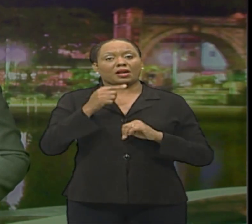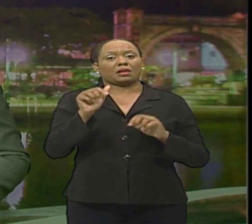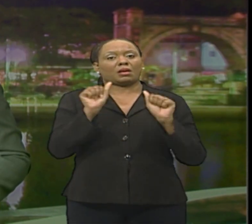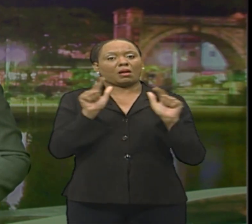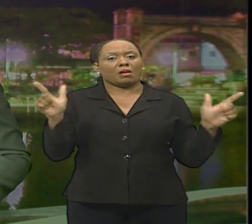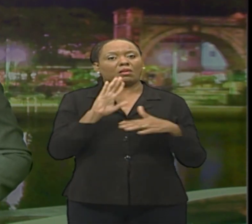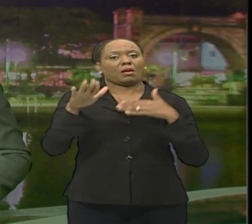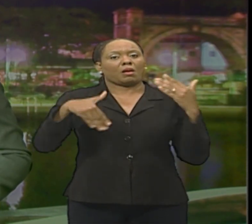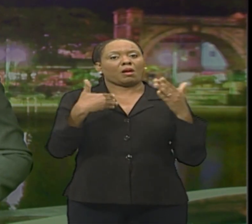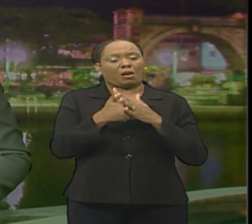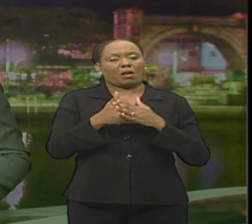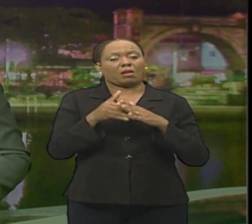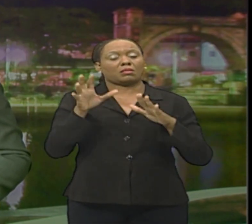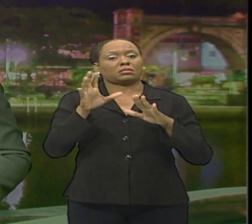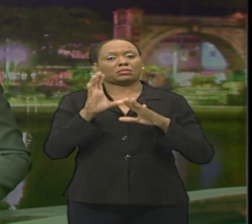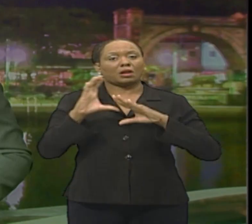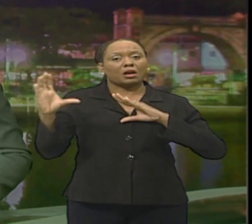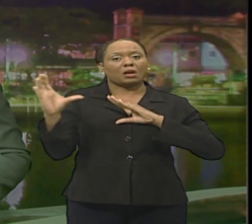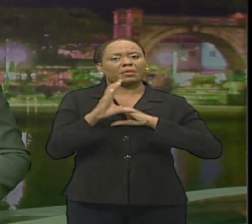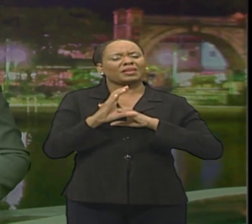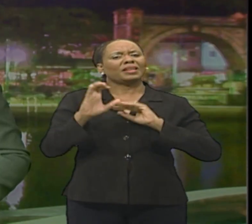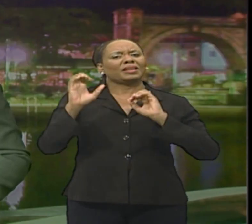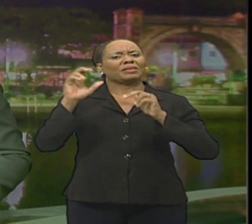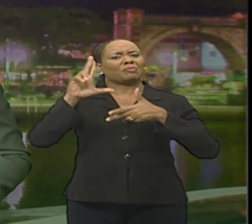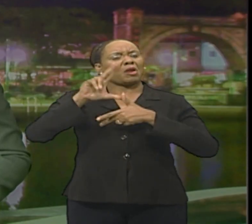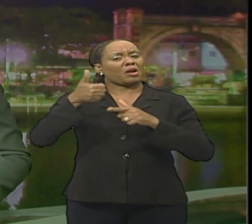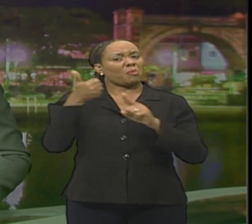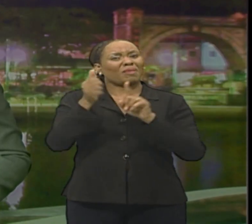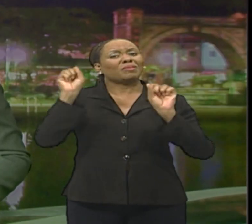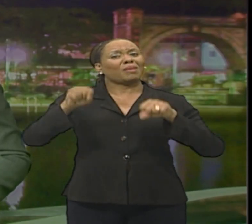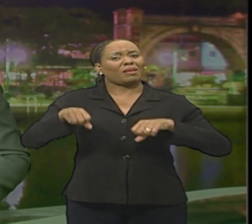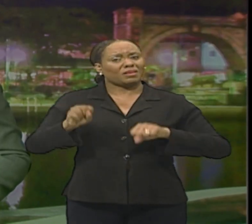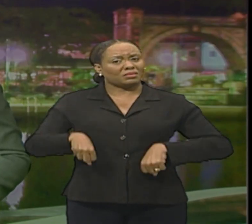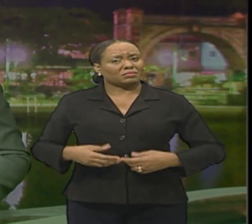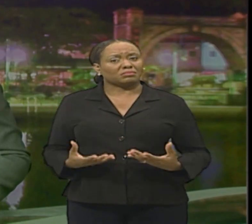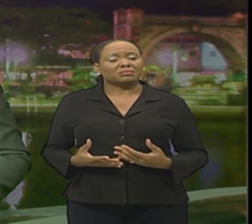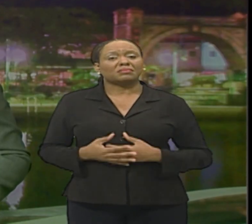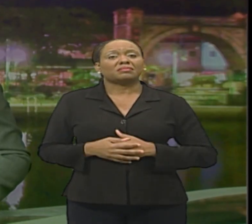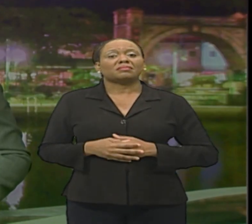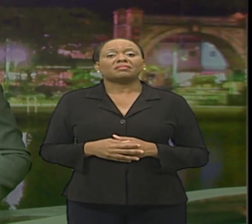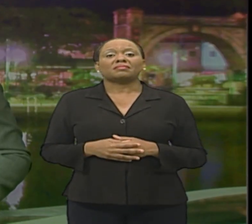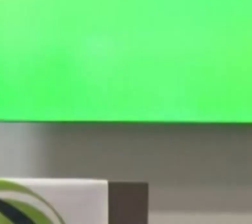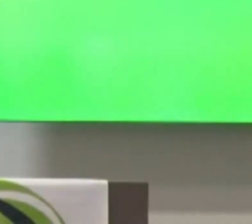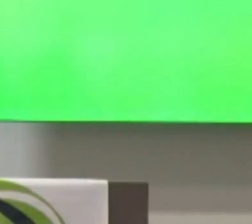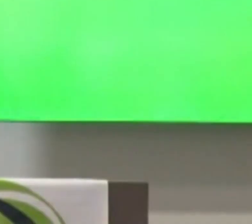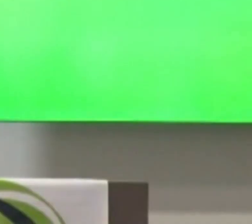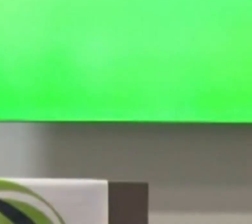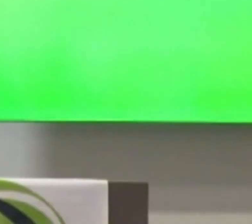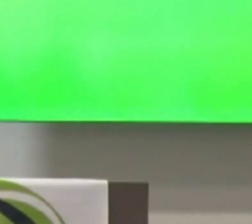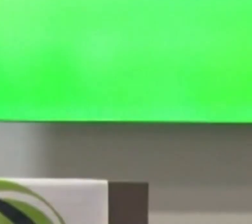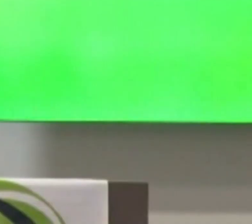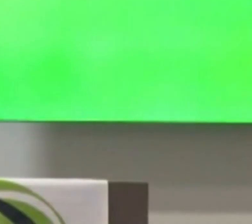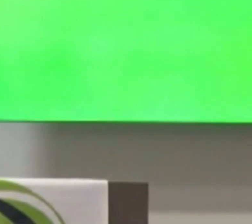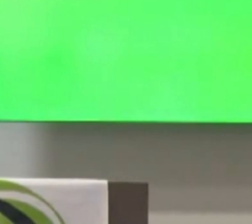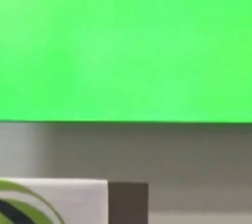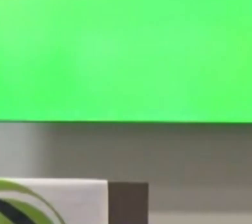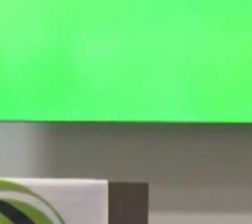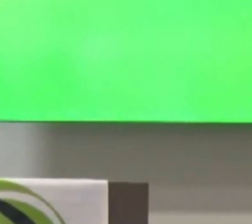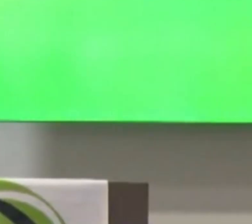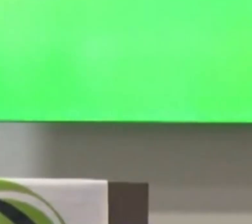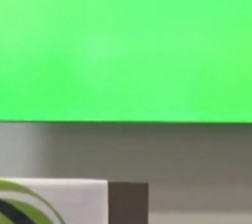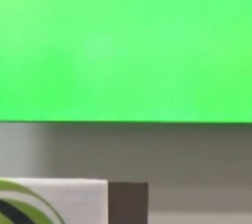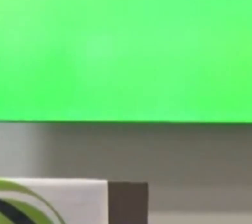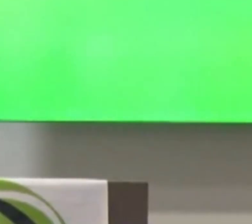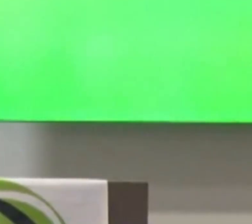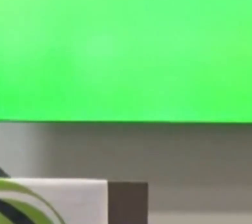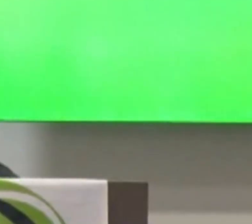Caribbean territories, including Barbados, are vulnerable. Point all the time that Barbados,